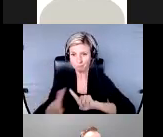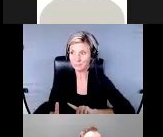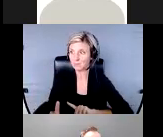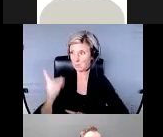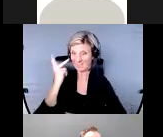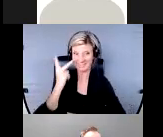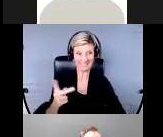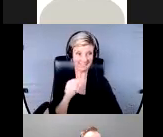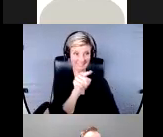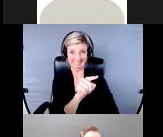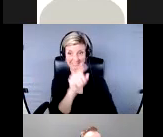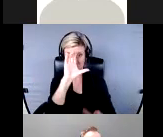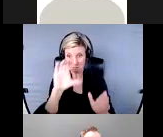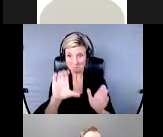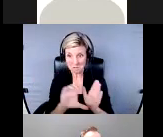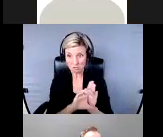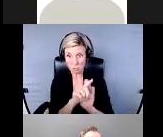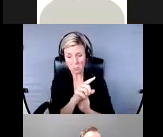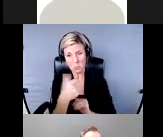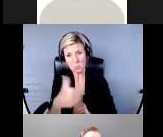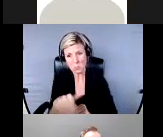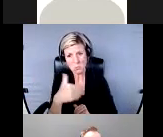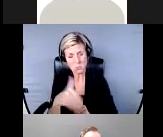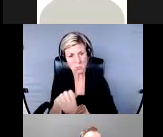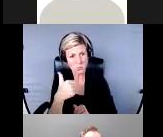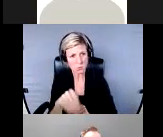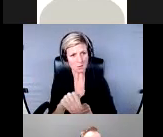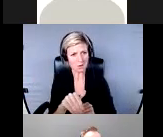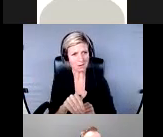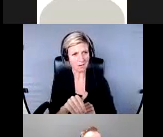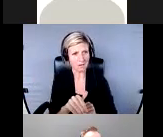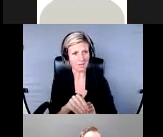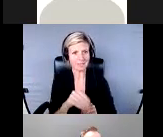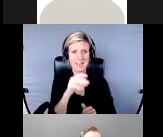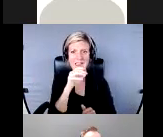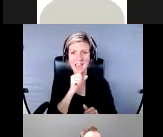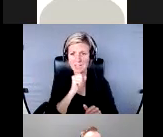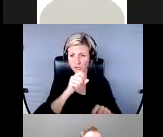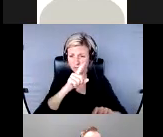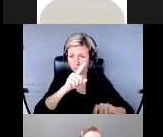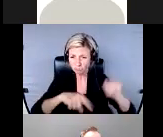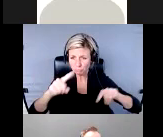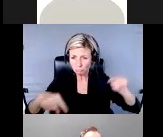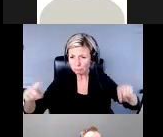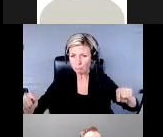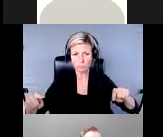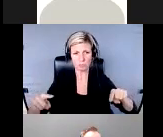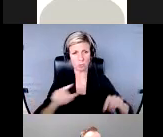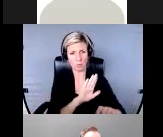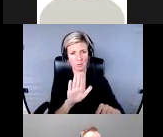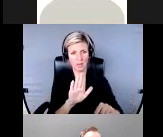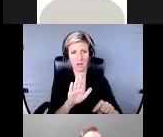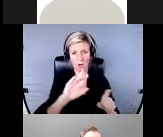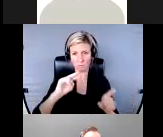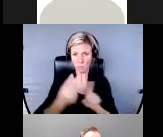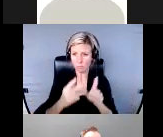page, like, could there be differences on how they feel respected or loved or cared for or heard? And so we need to